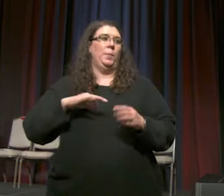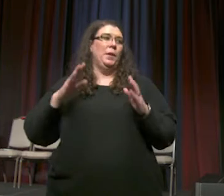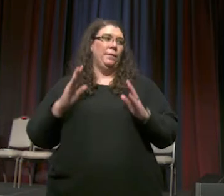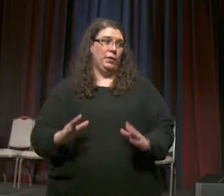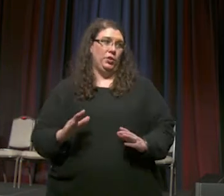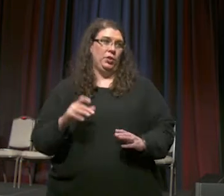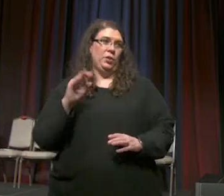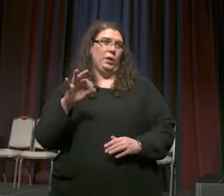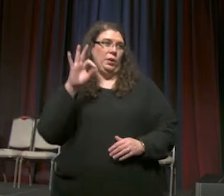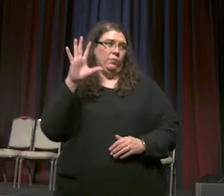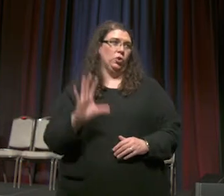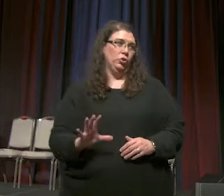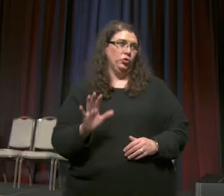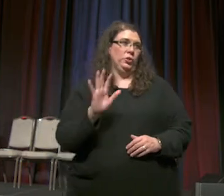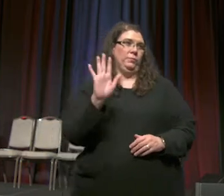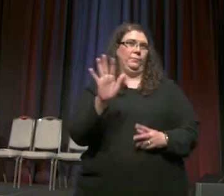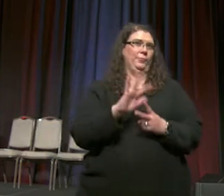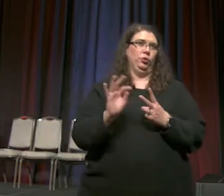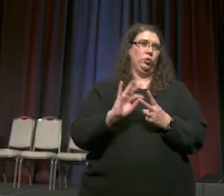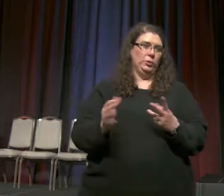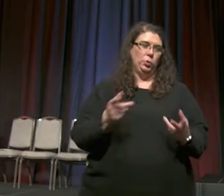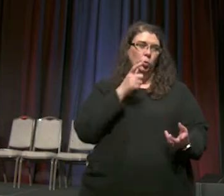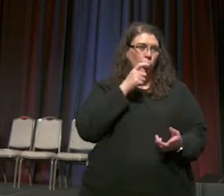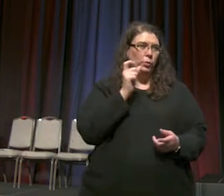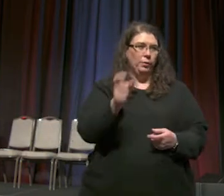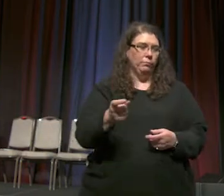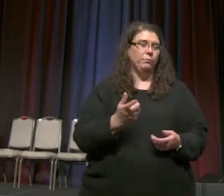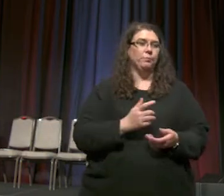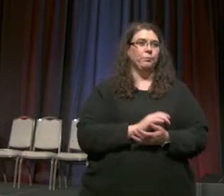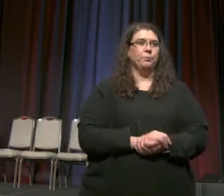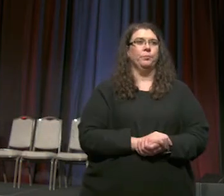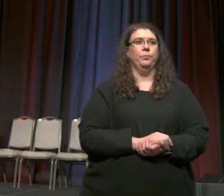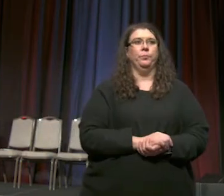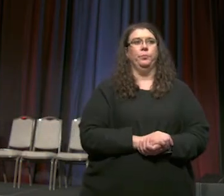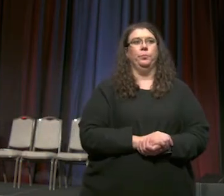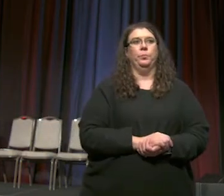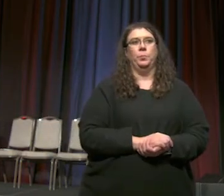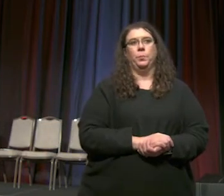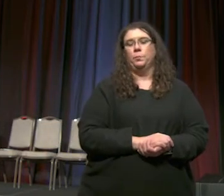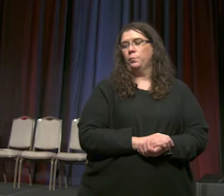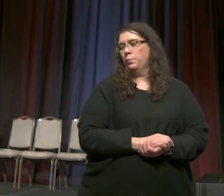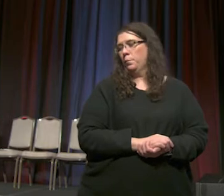of clergy's choice.